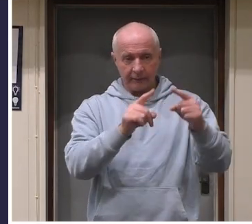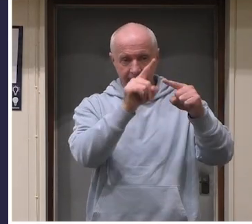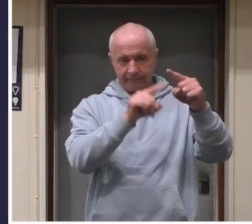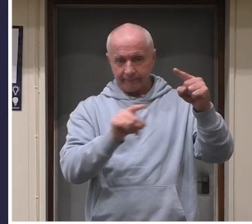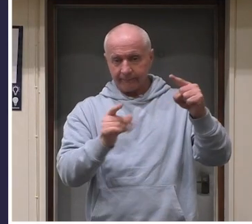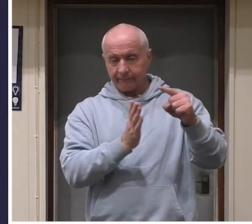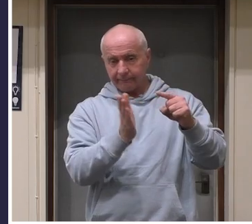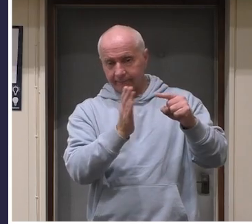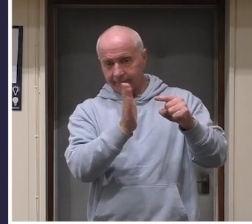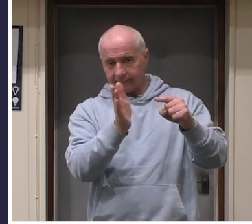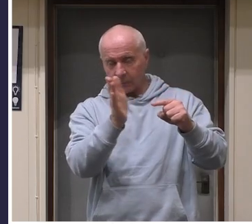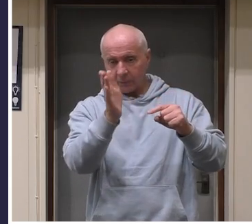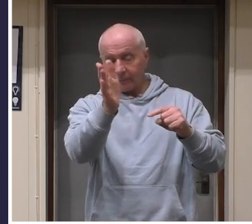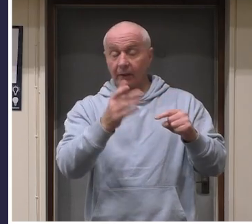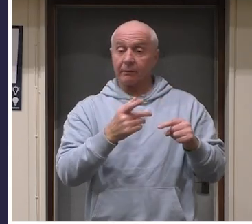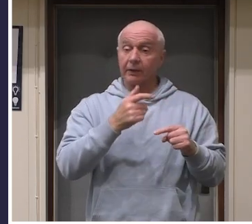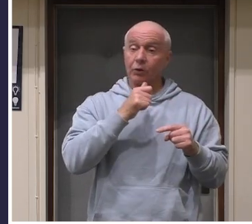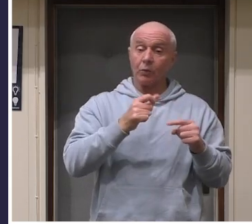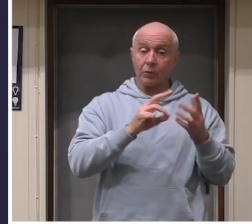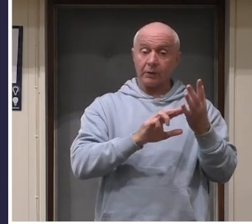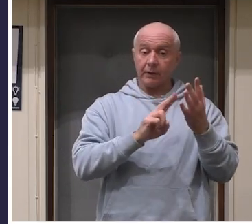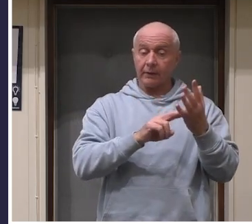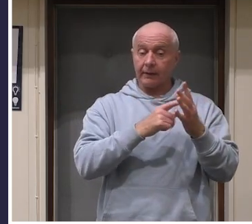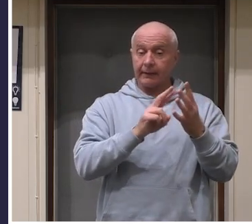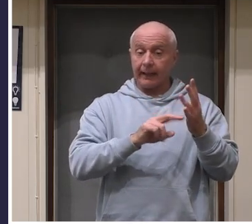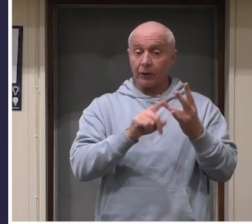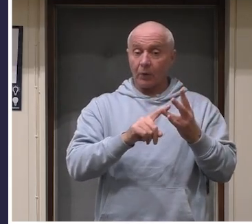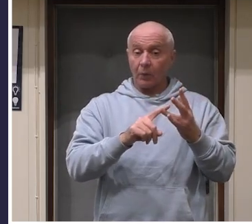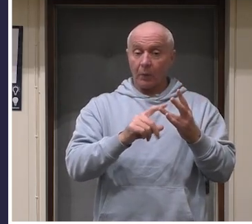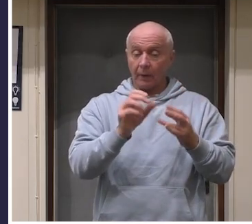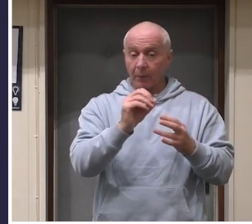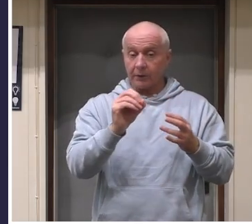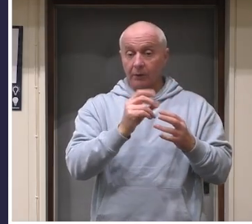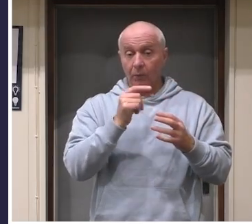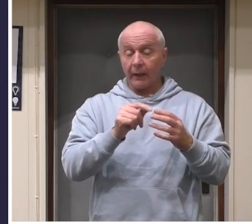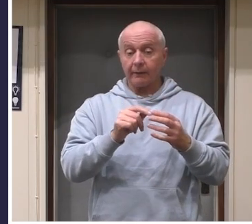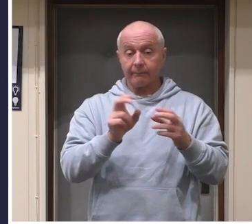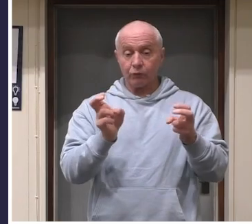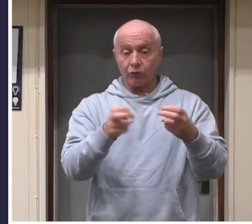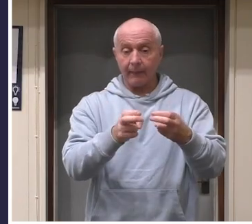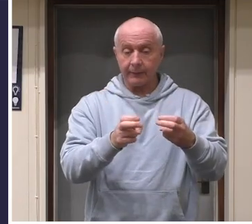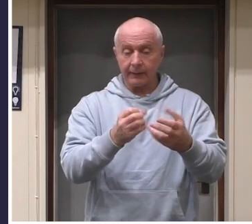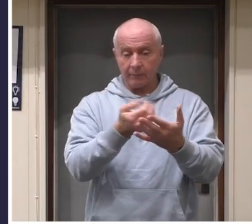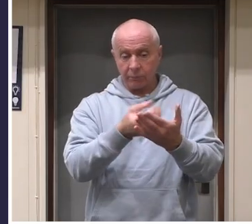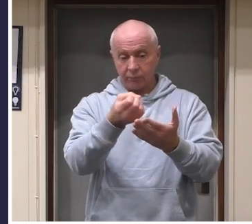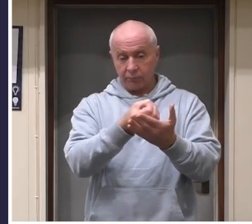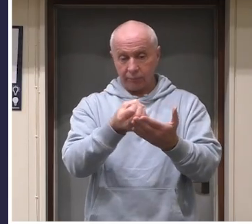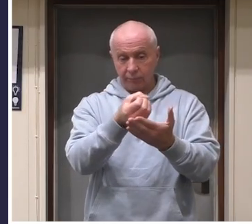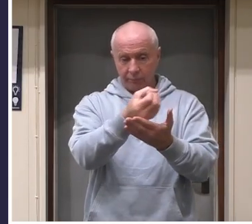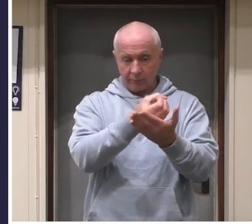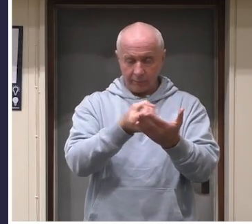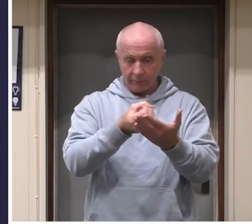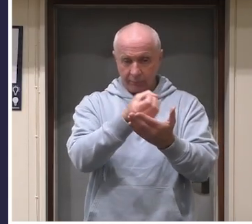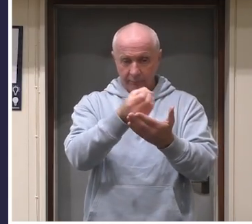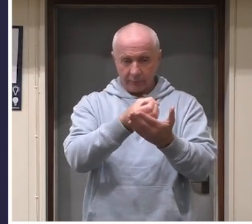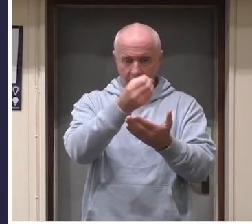can use a nanoparticle, because when a nanoparticle is trapped in a harmonic potential, it's moving around in all 3 dimensions, and